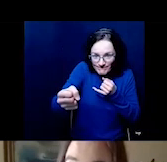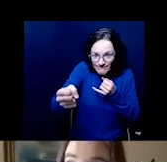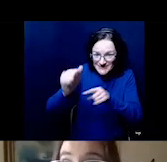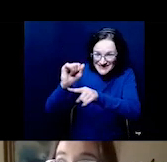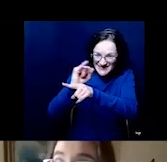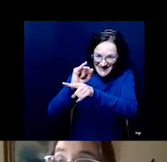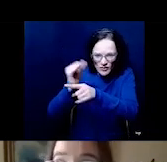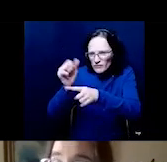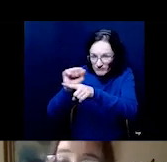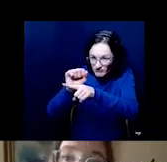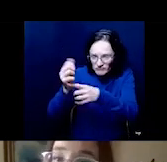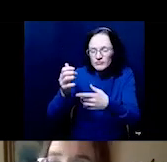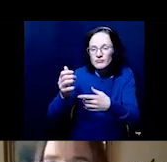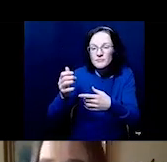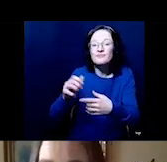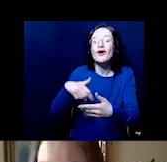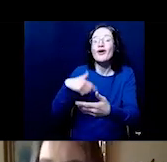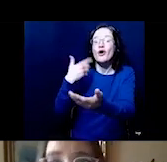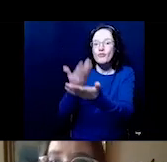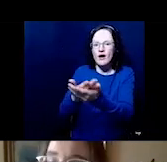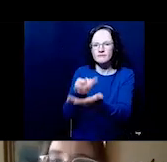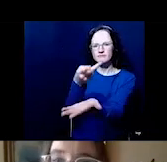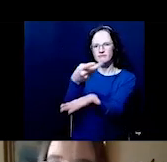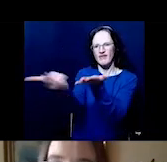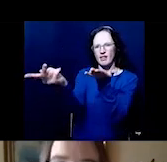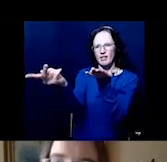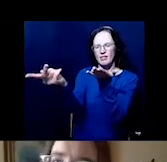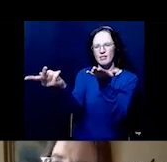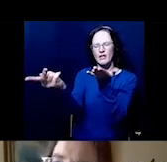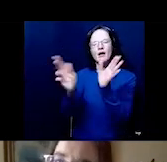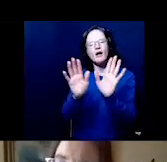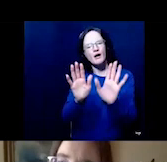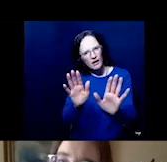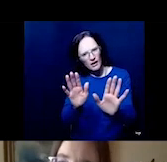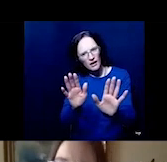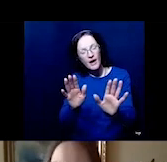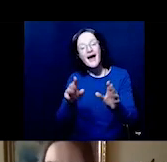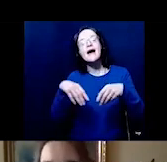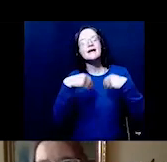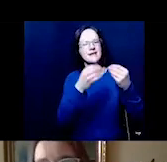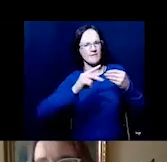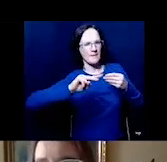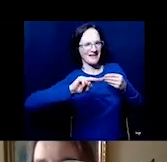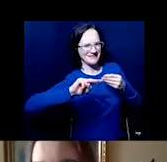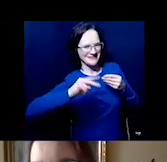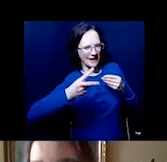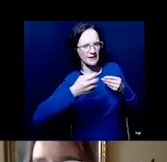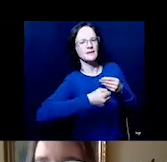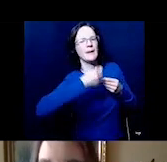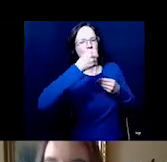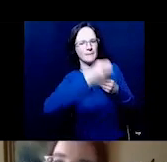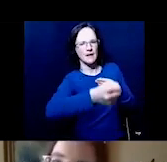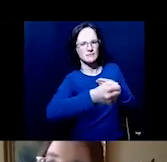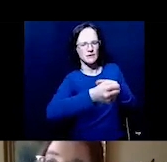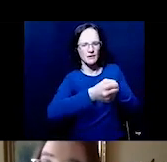field placement, he finally was able to do another one and everything was okay, but it's still another obstacle that able-bodied students